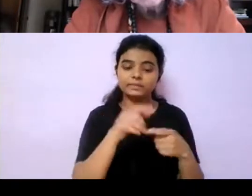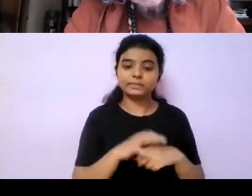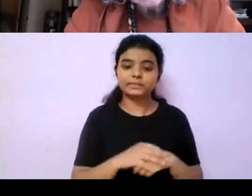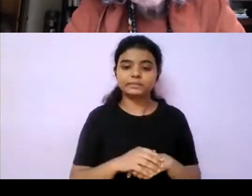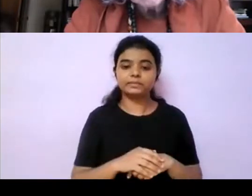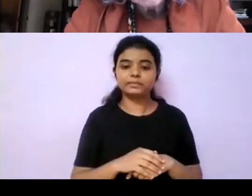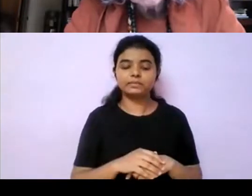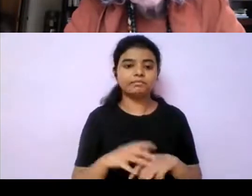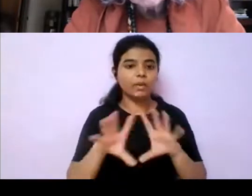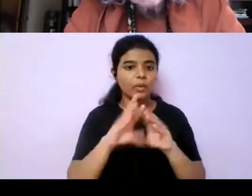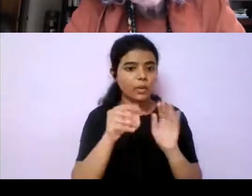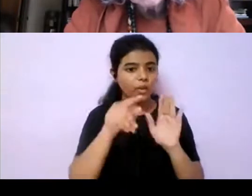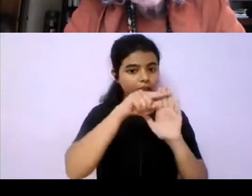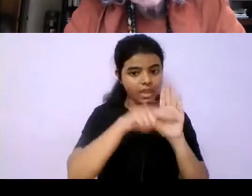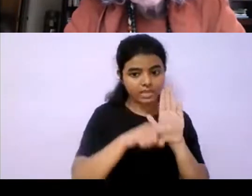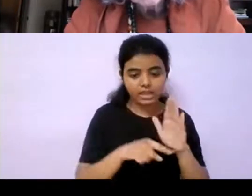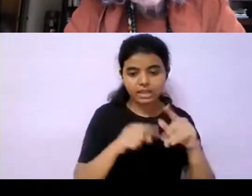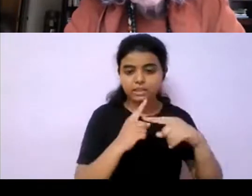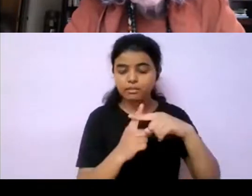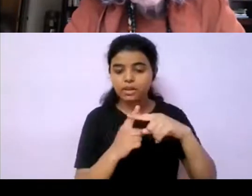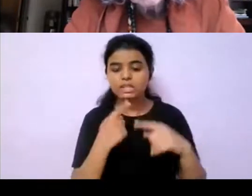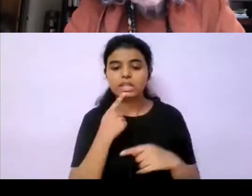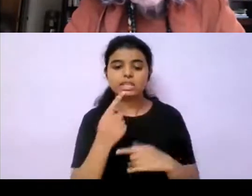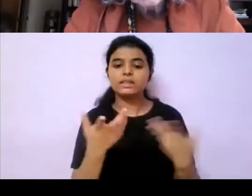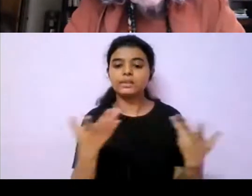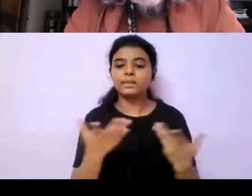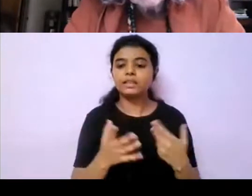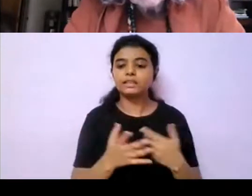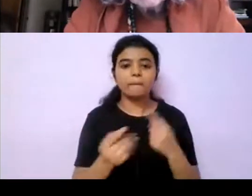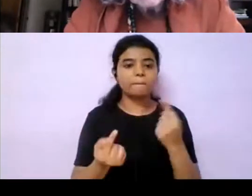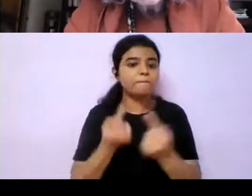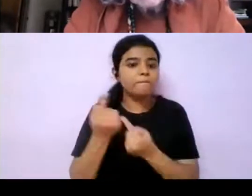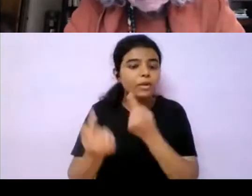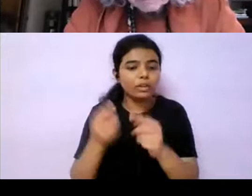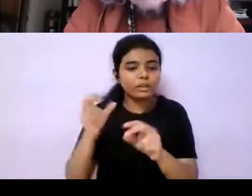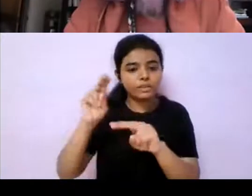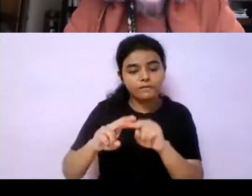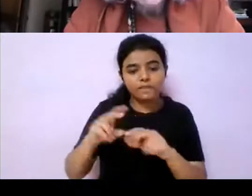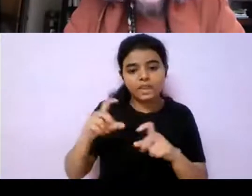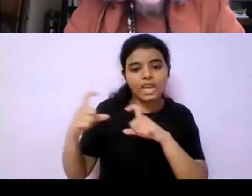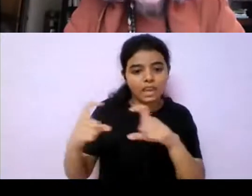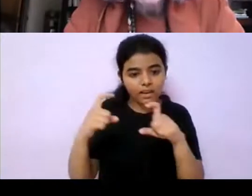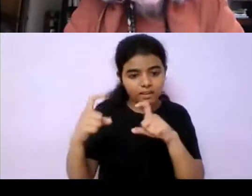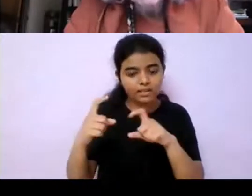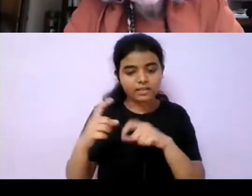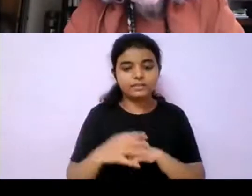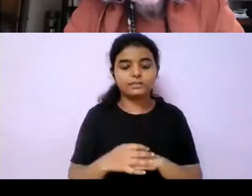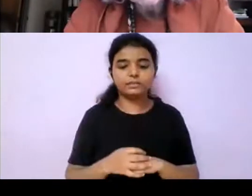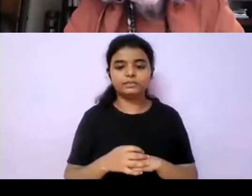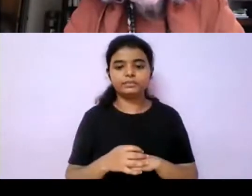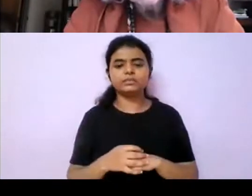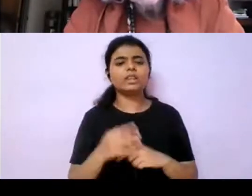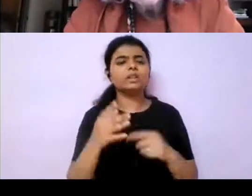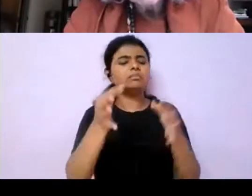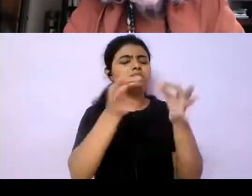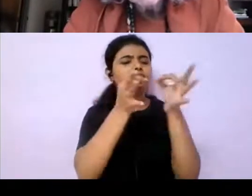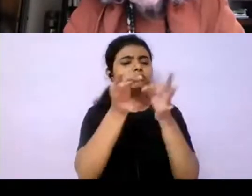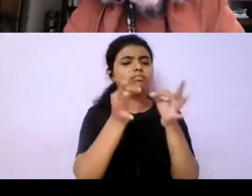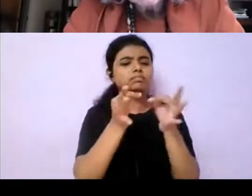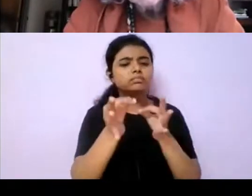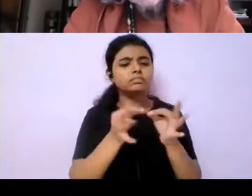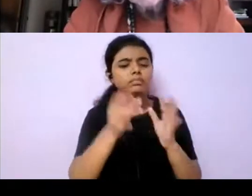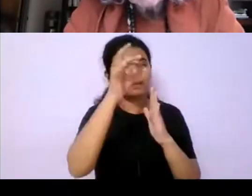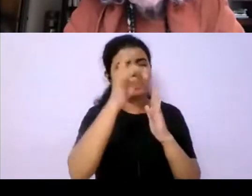the ethics and, dare I say, the politics of care, and illuminating a number